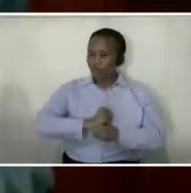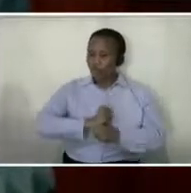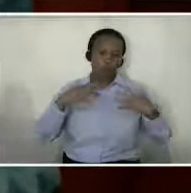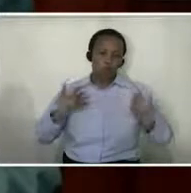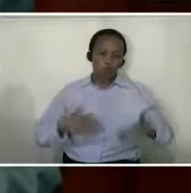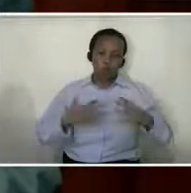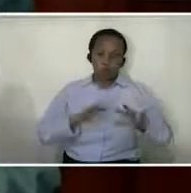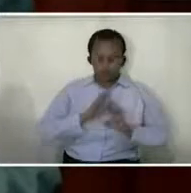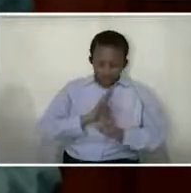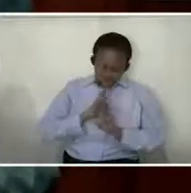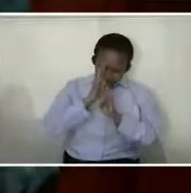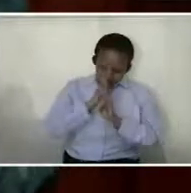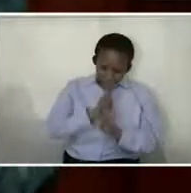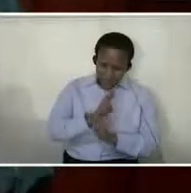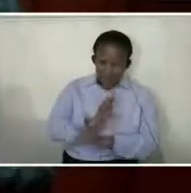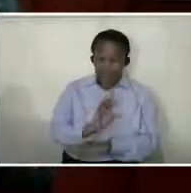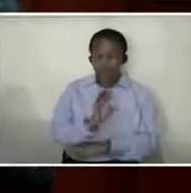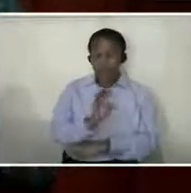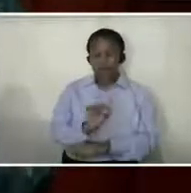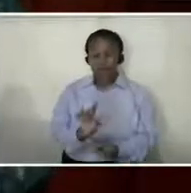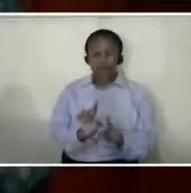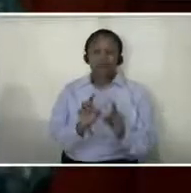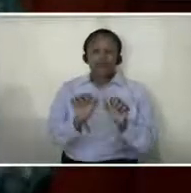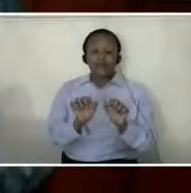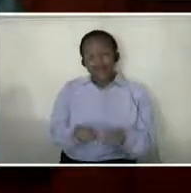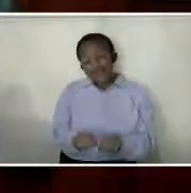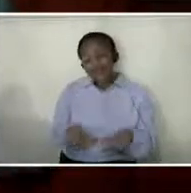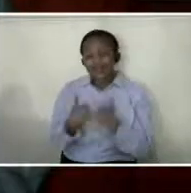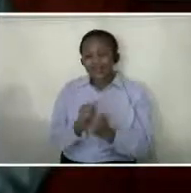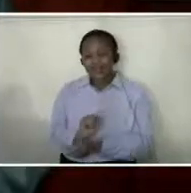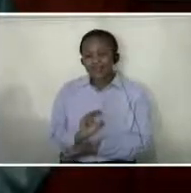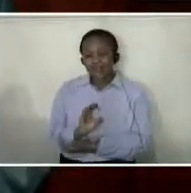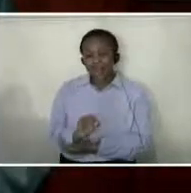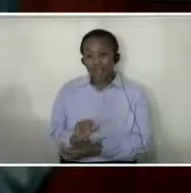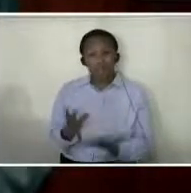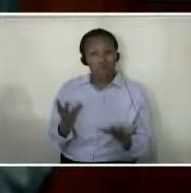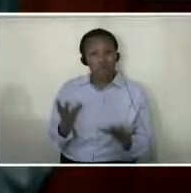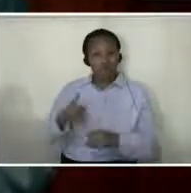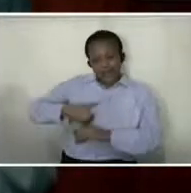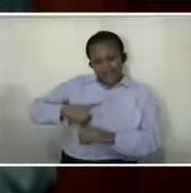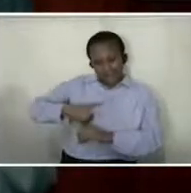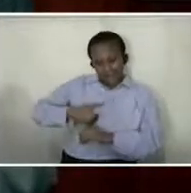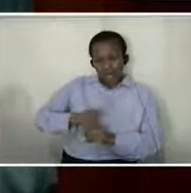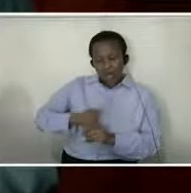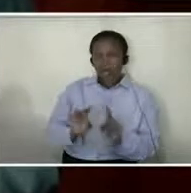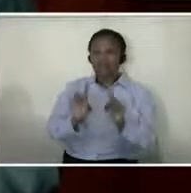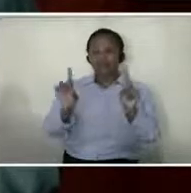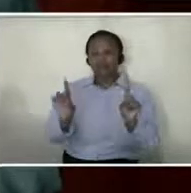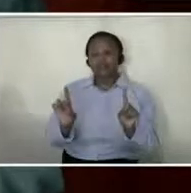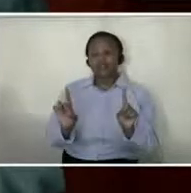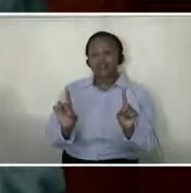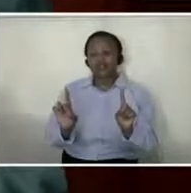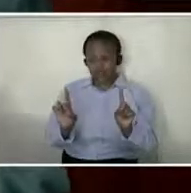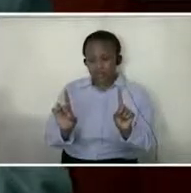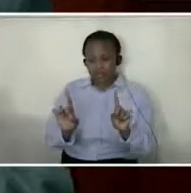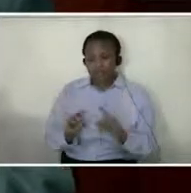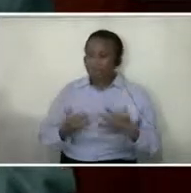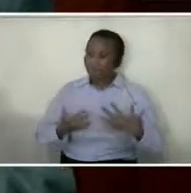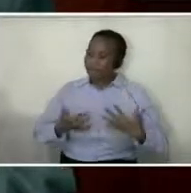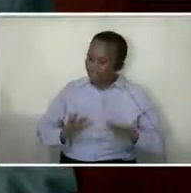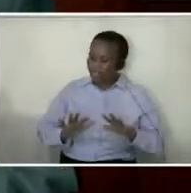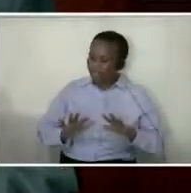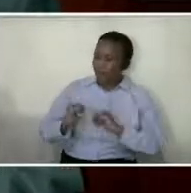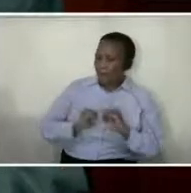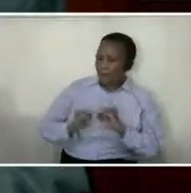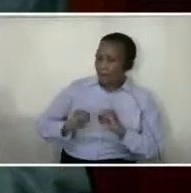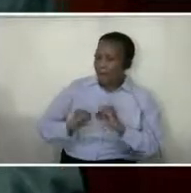great respect, whilst there were challenges internally, but we were able to manage that